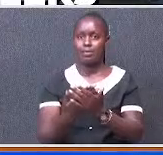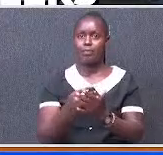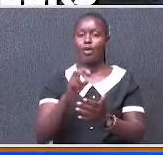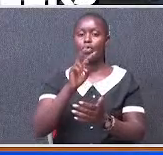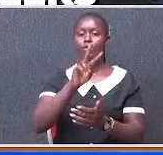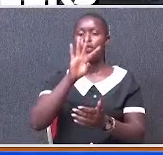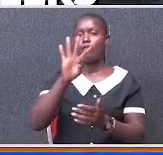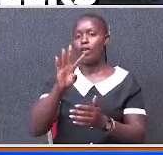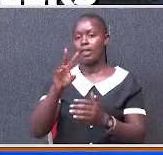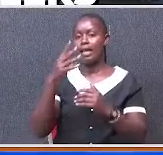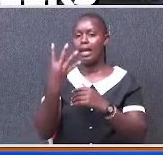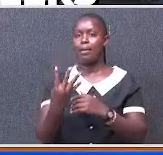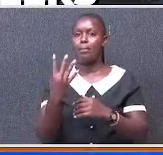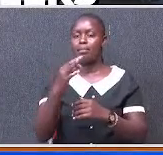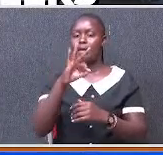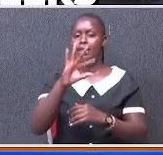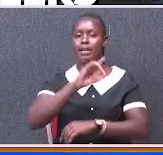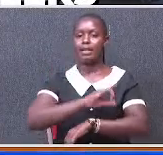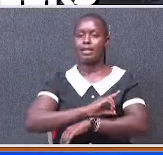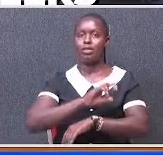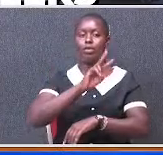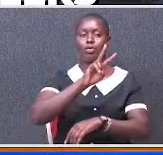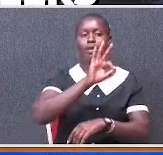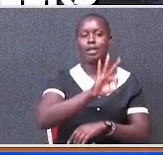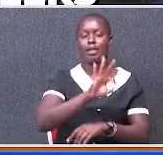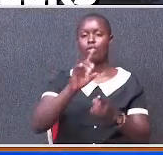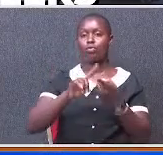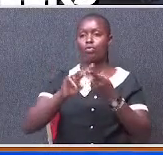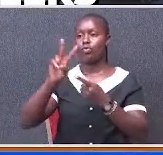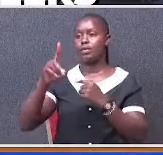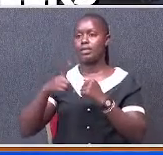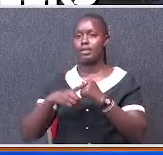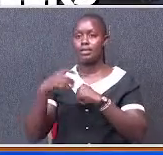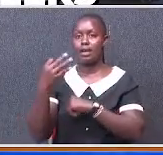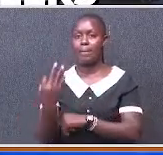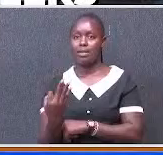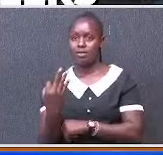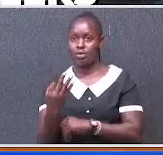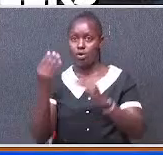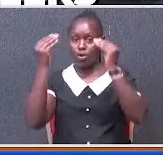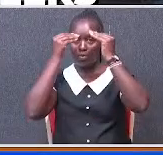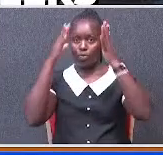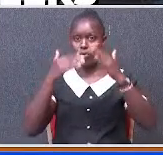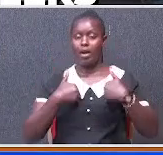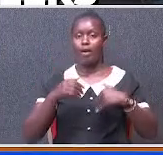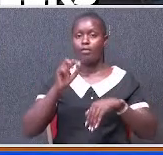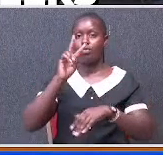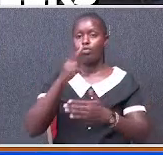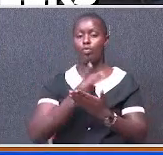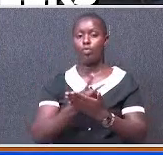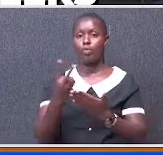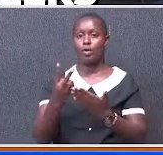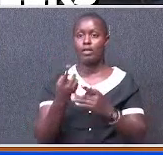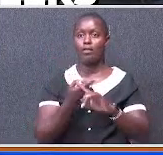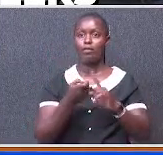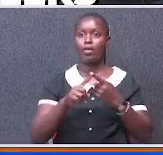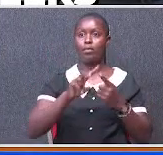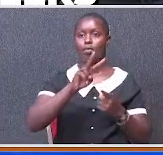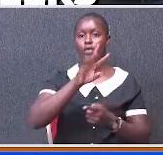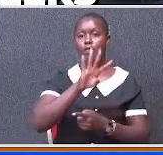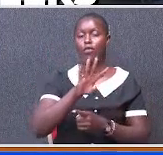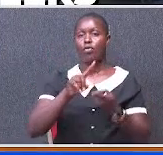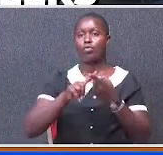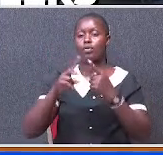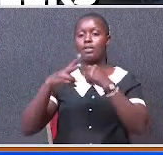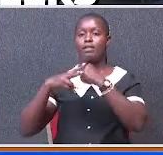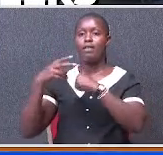break of 3 days between 23rd to 26th March. Learners will have a 2-week break from 24th April to 7th